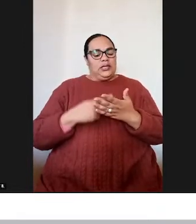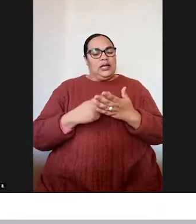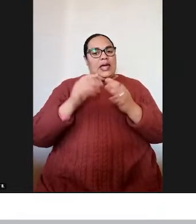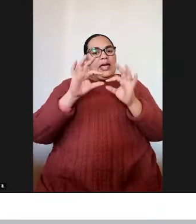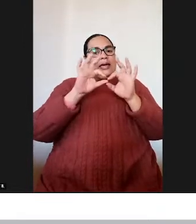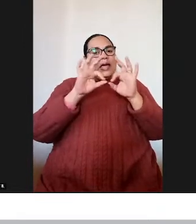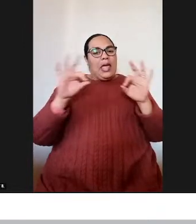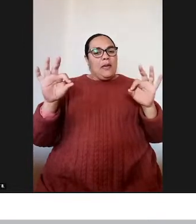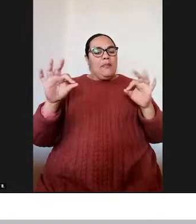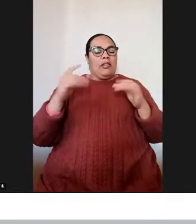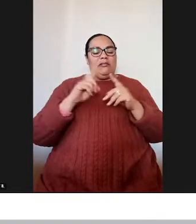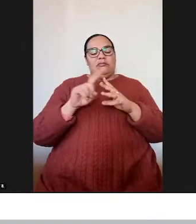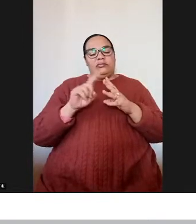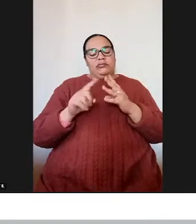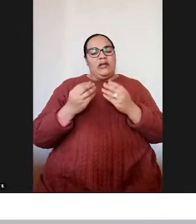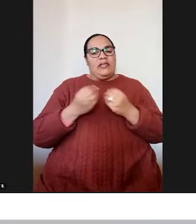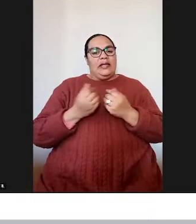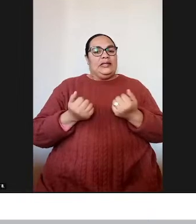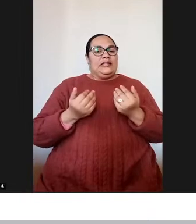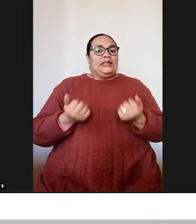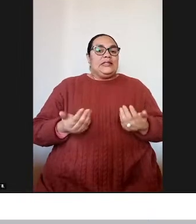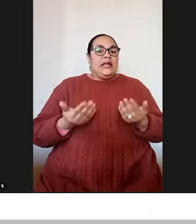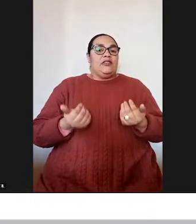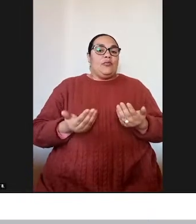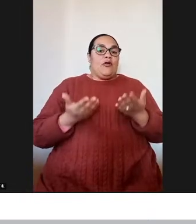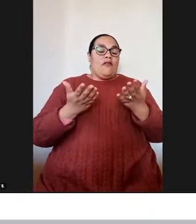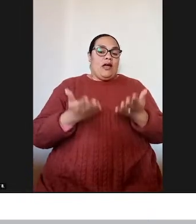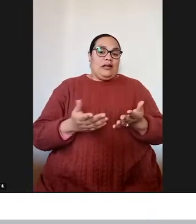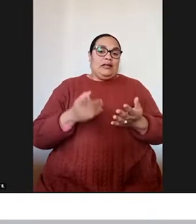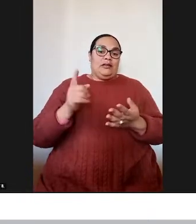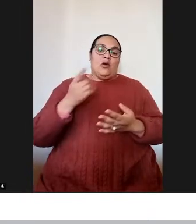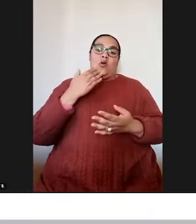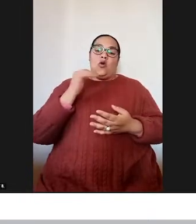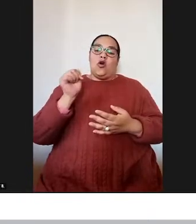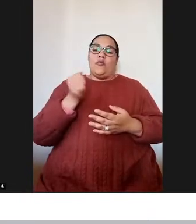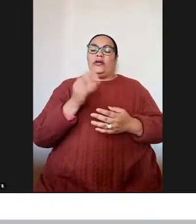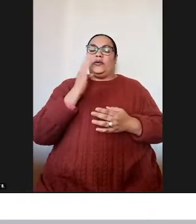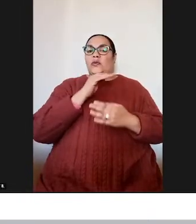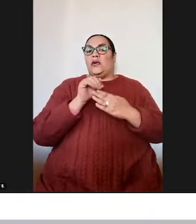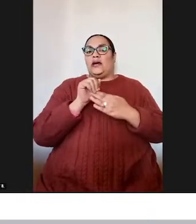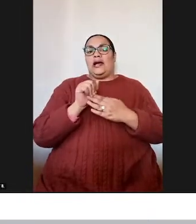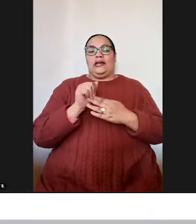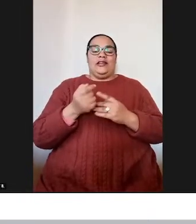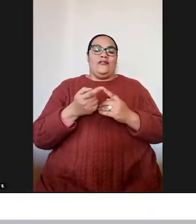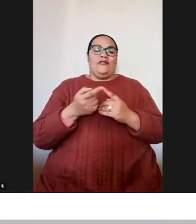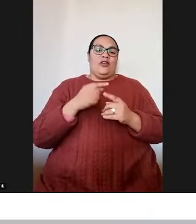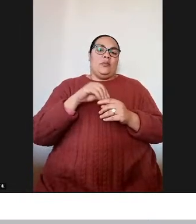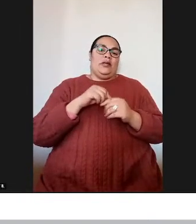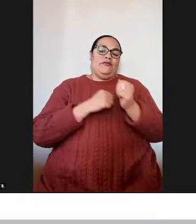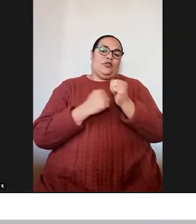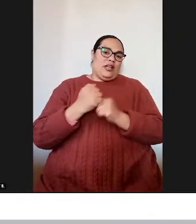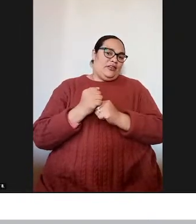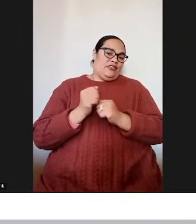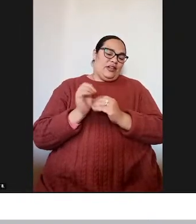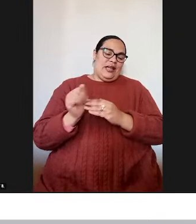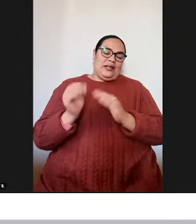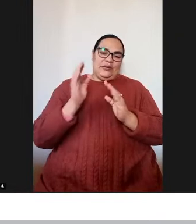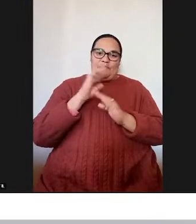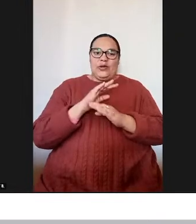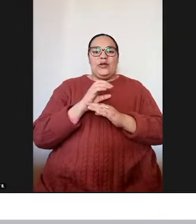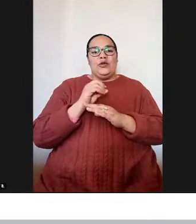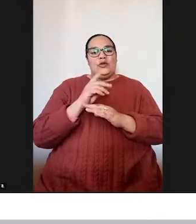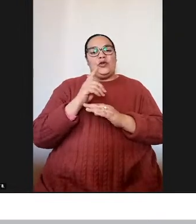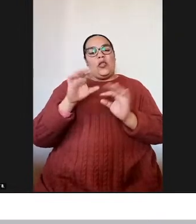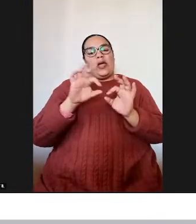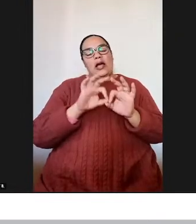those things, when these service providers are appointed without the guidance of infrastructure, they run cables and